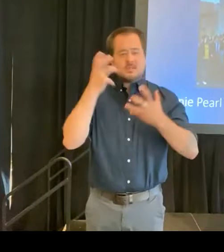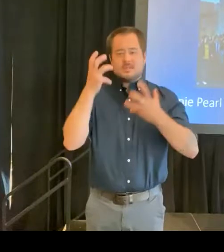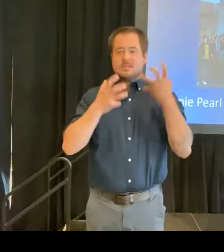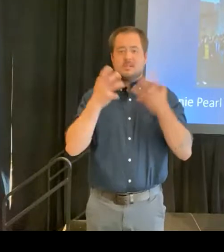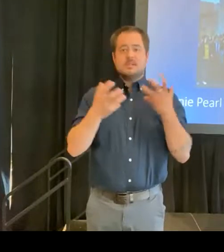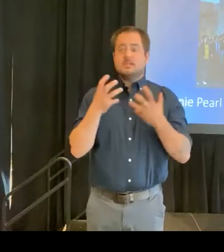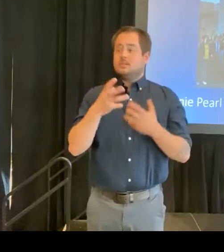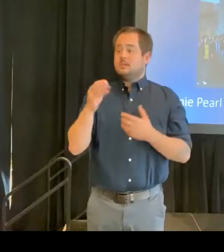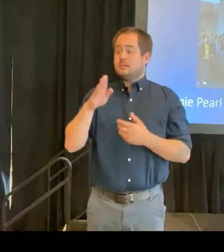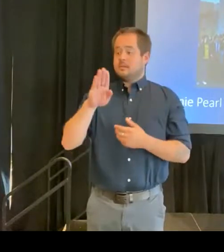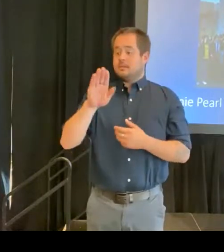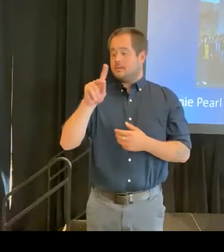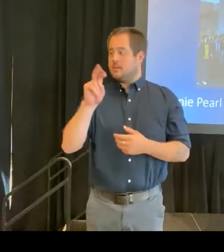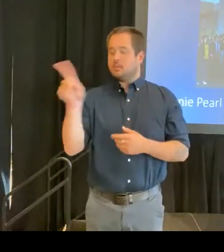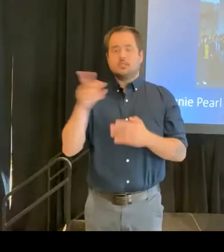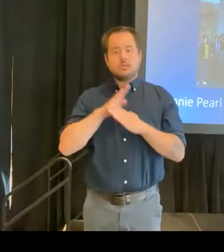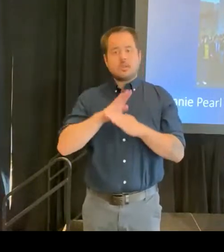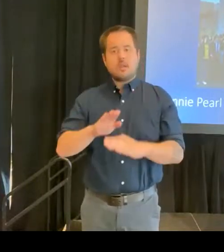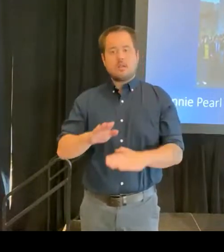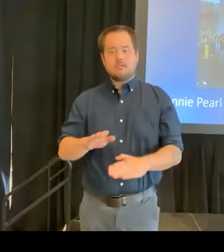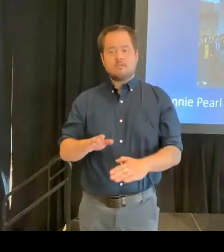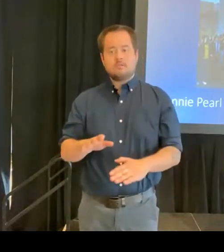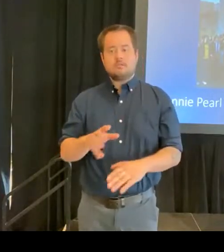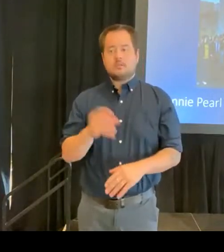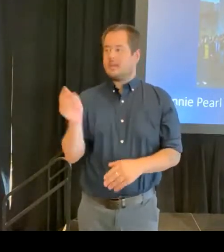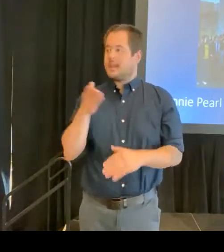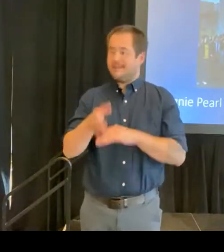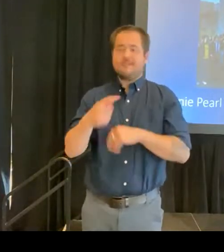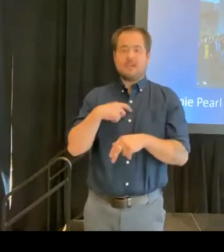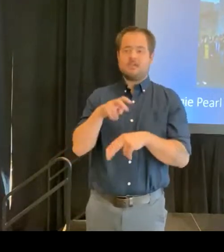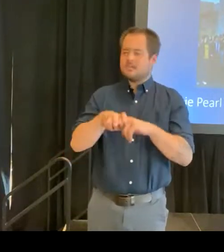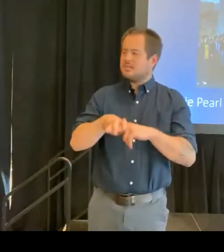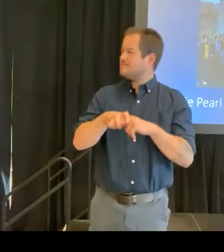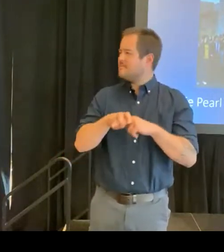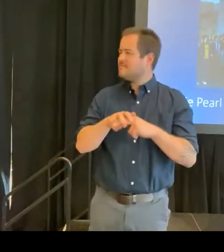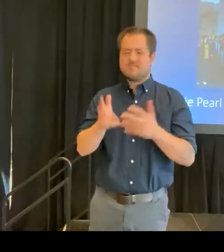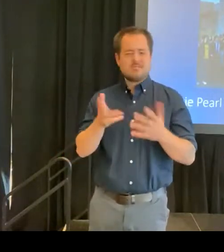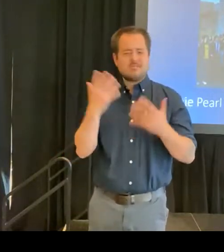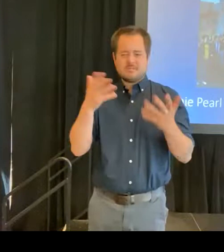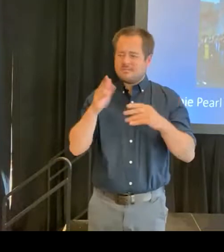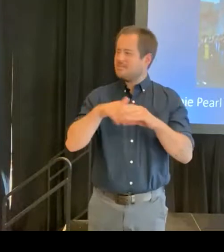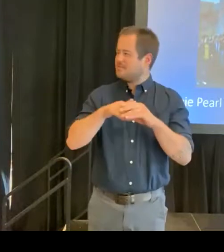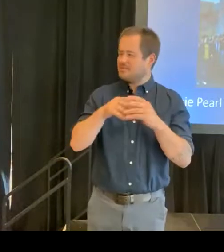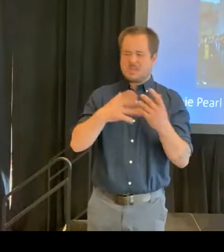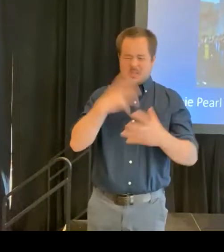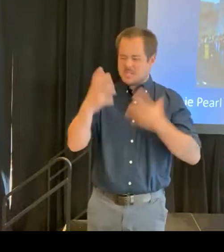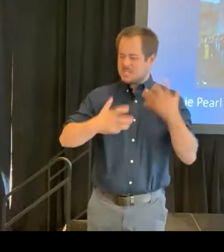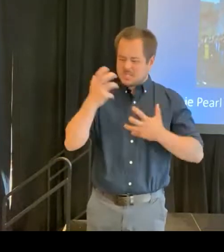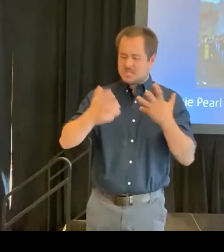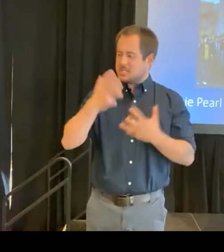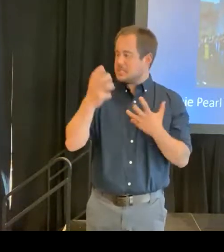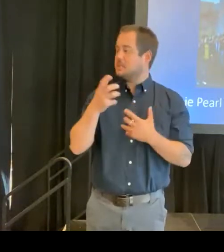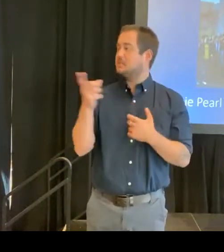and and finally by sitting there with her and carrying on, I became